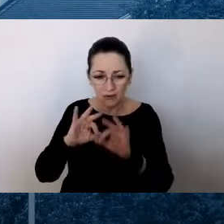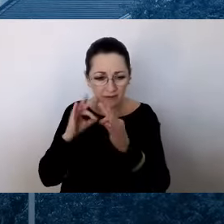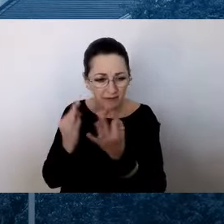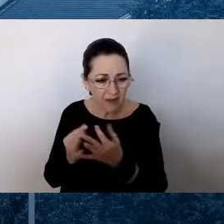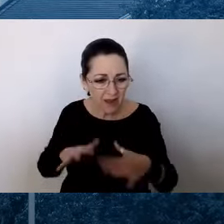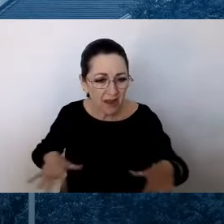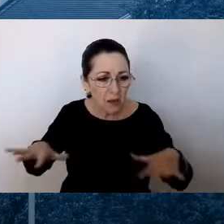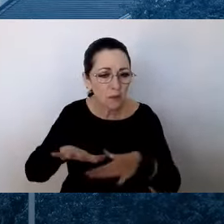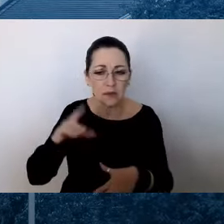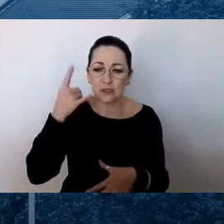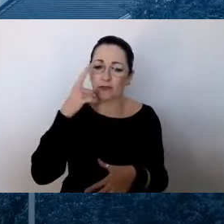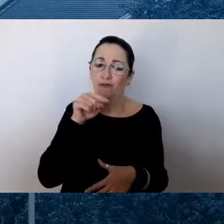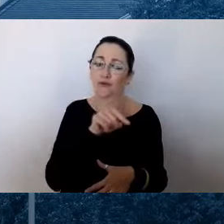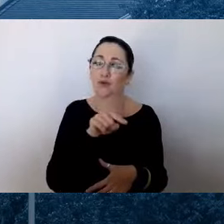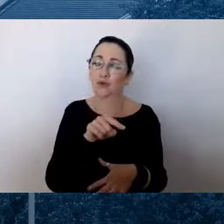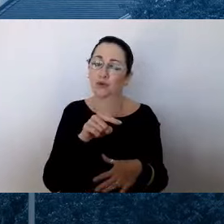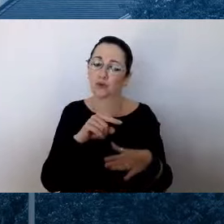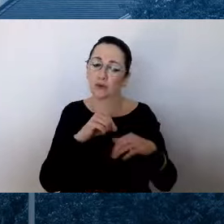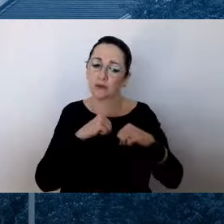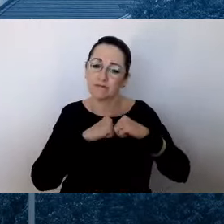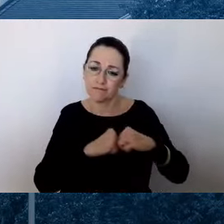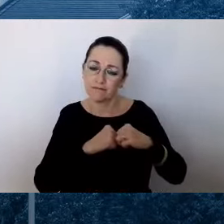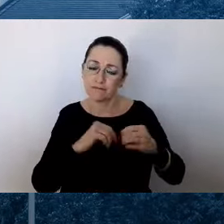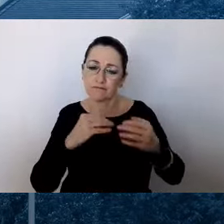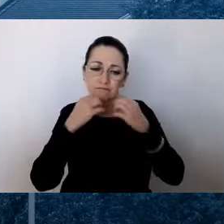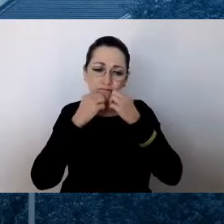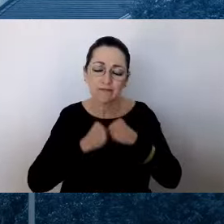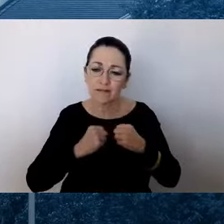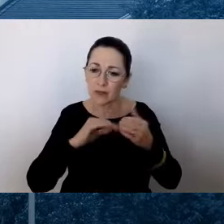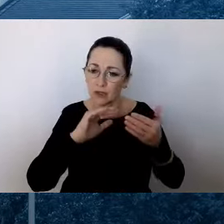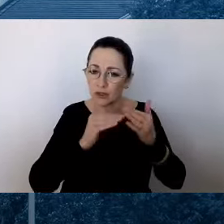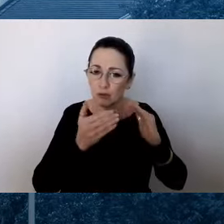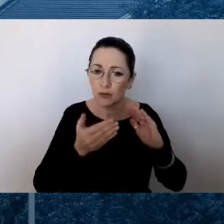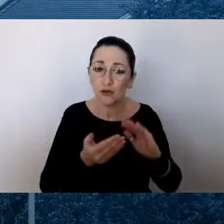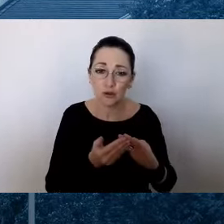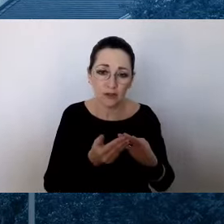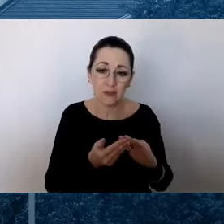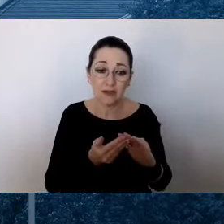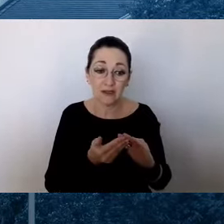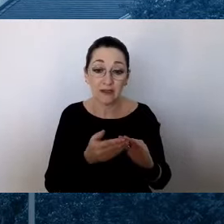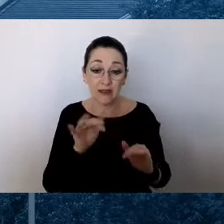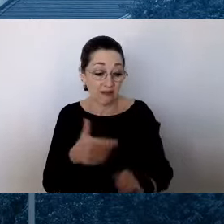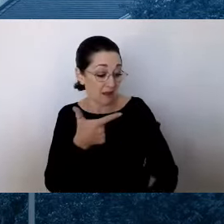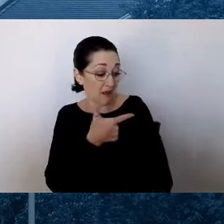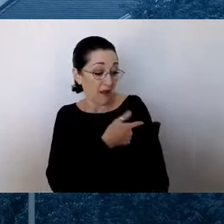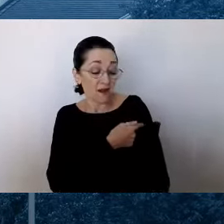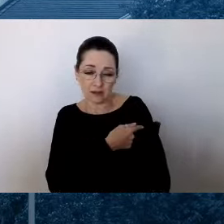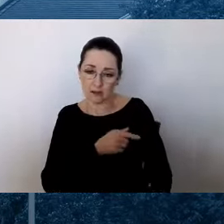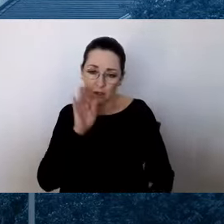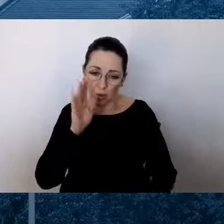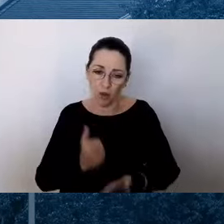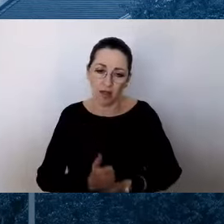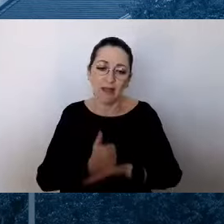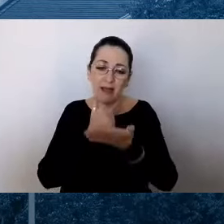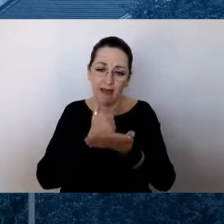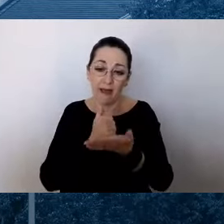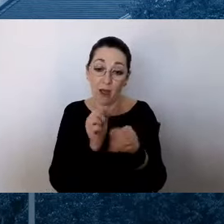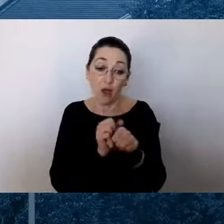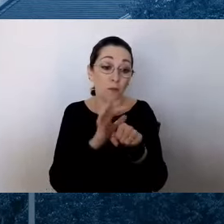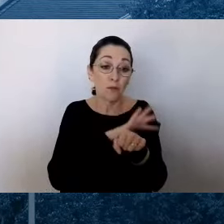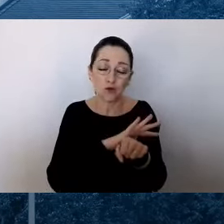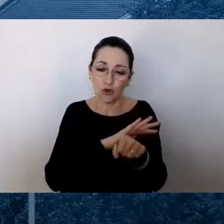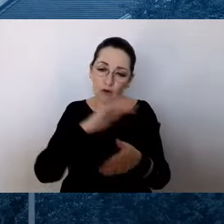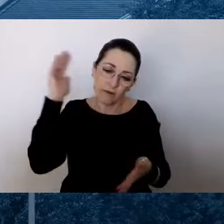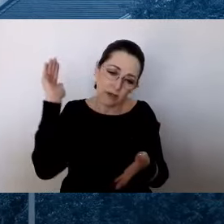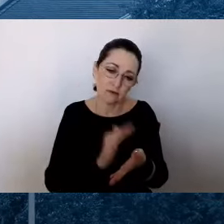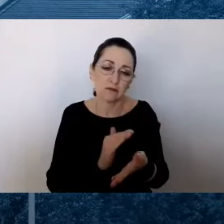So the benefits of getting vaccinated are great. It is the way out of this pandemic. Side effects of this